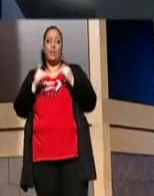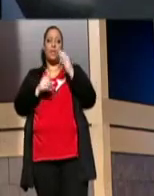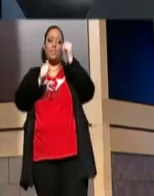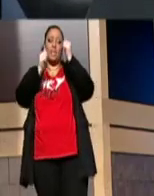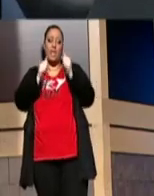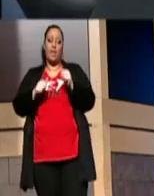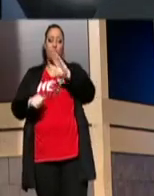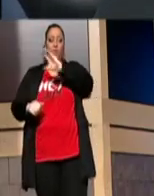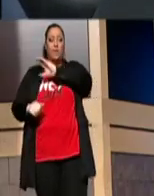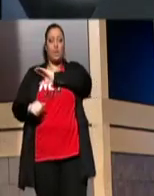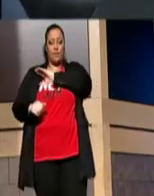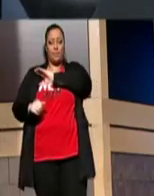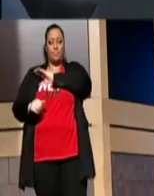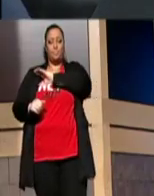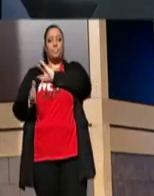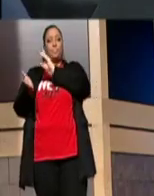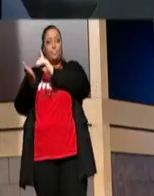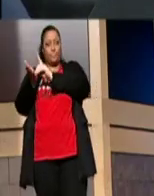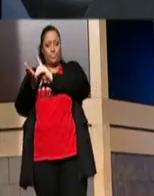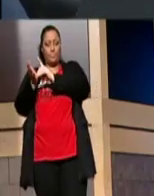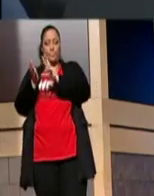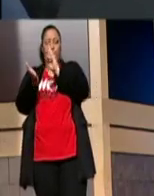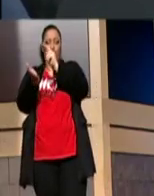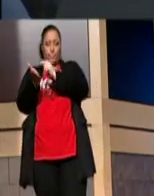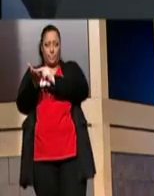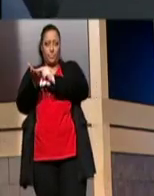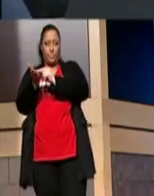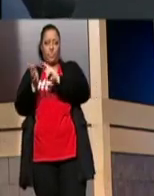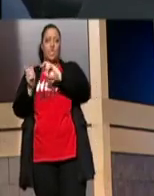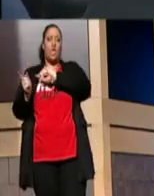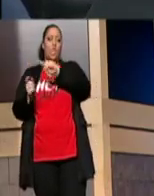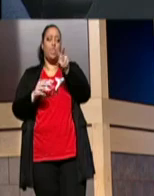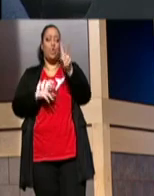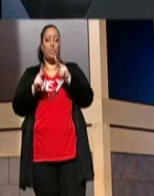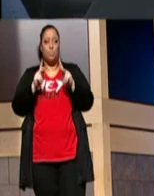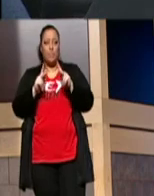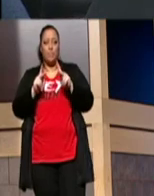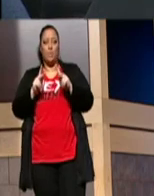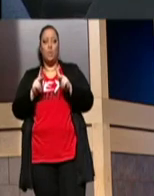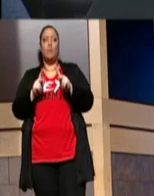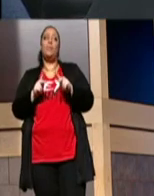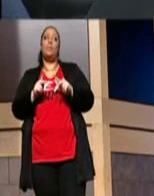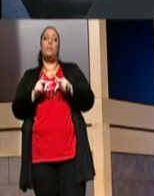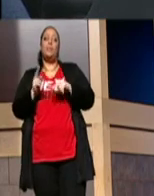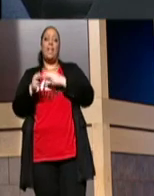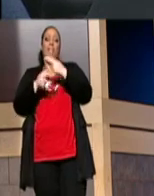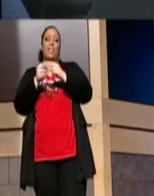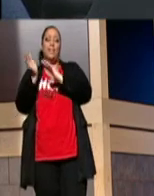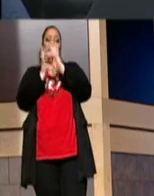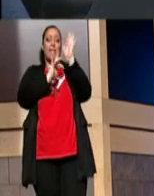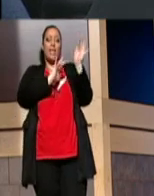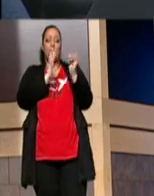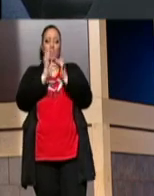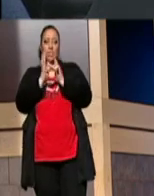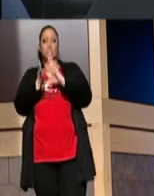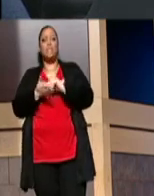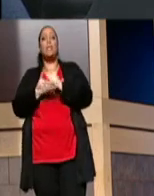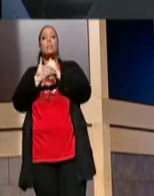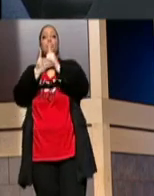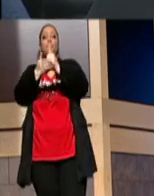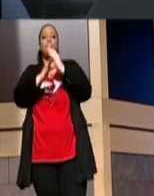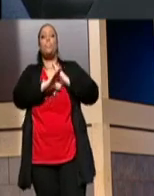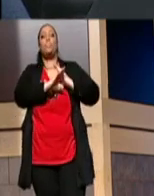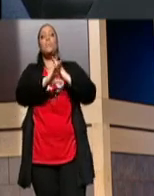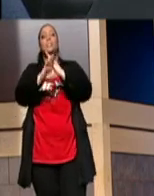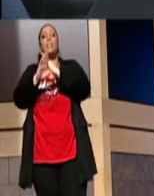responders, men and women, people of faith who are at the front line. God, in the name of Jesus, undergird them, protect